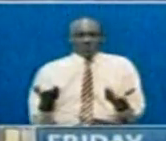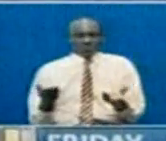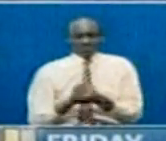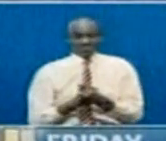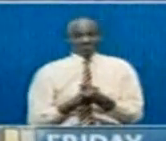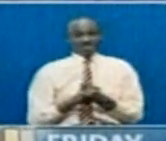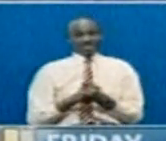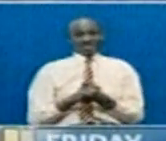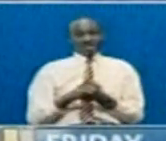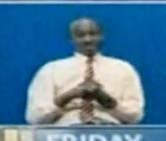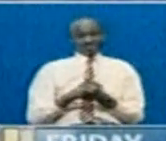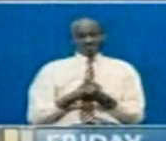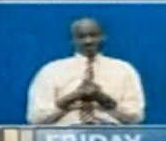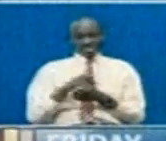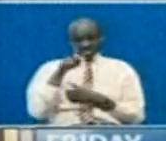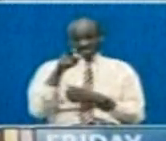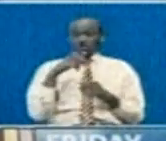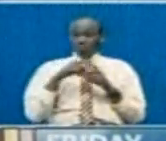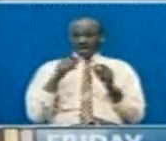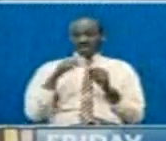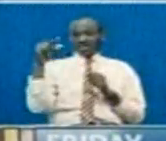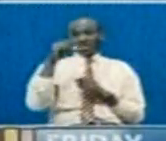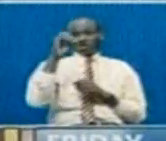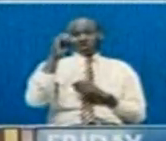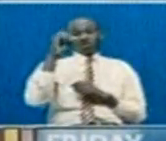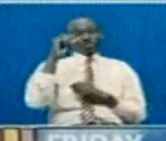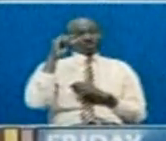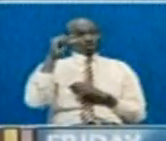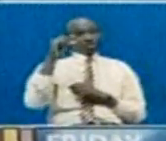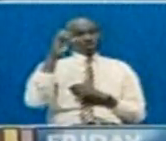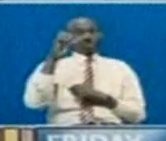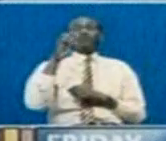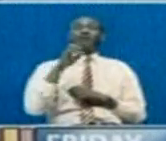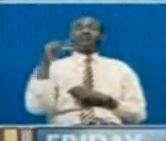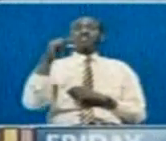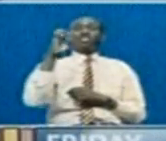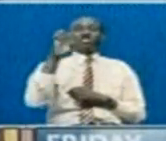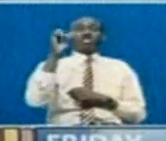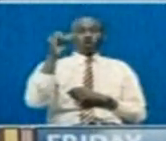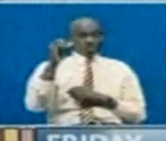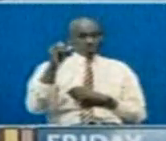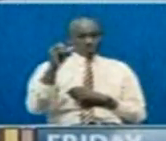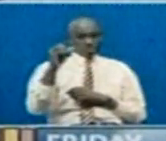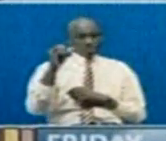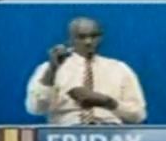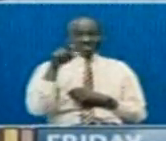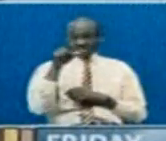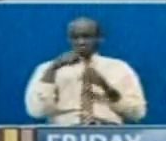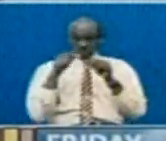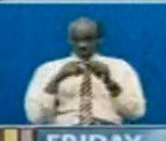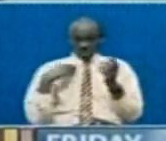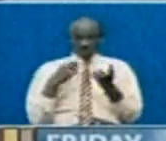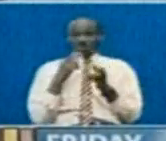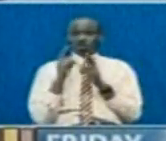Betty, your word is geothermal. Okay. Geothermal. We have the glide eo, which I normally call, or I